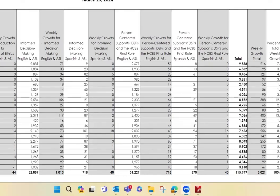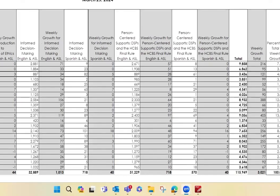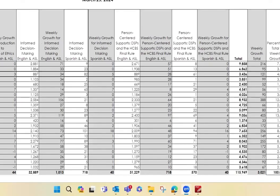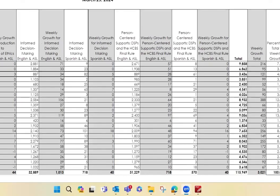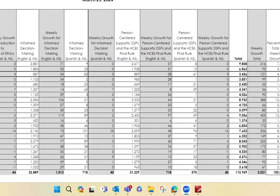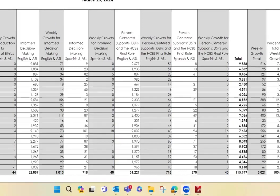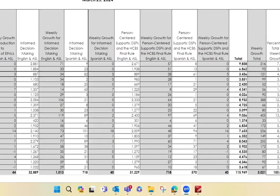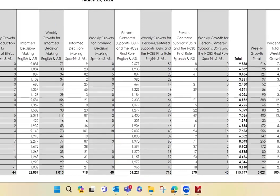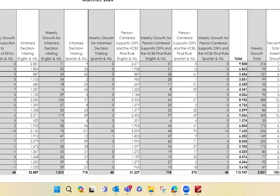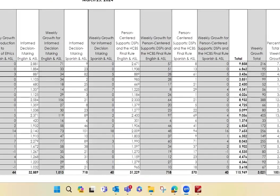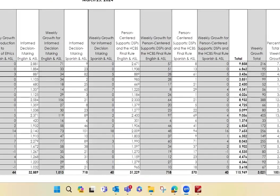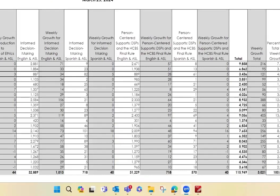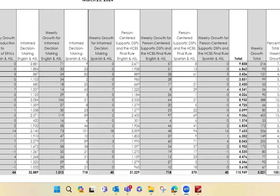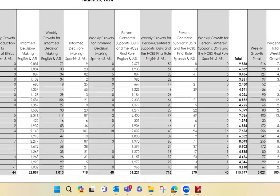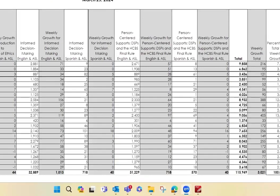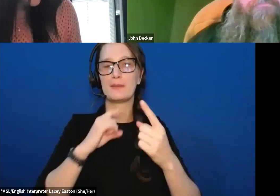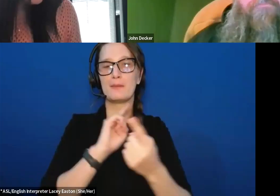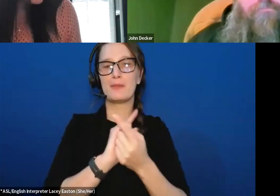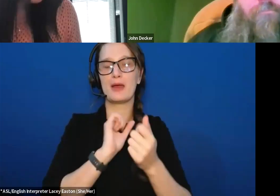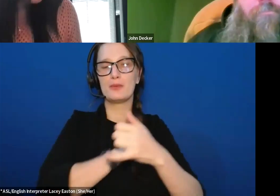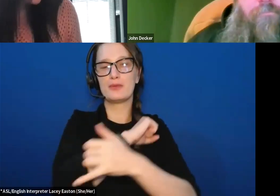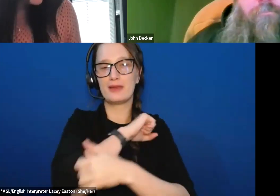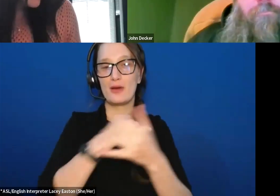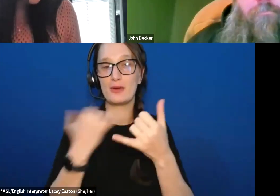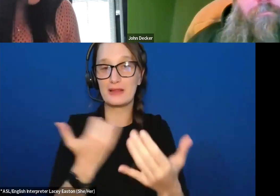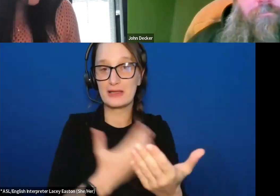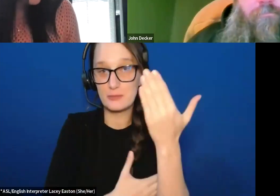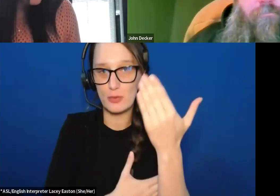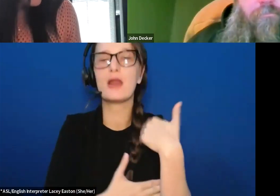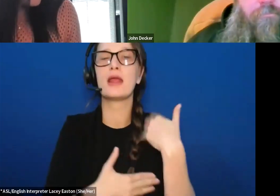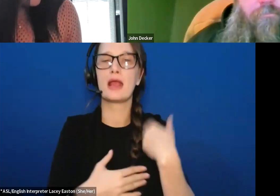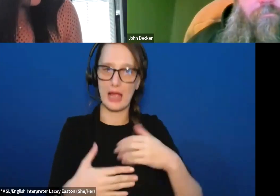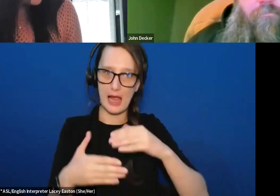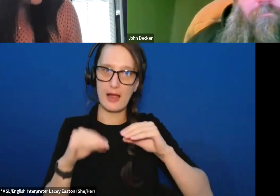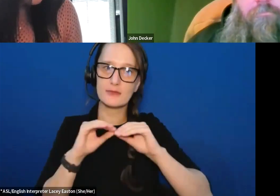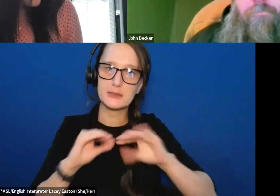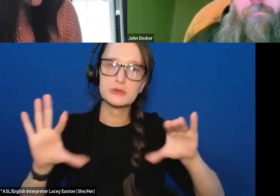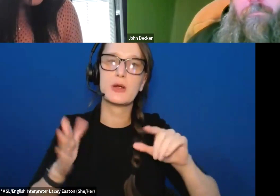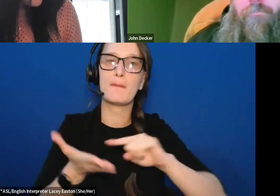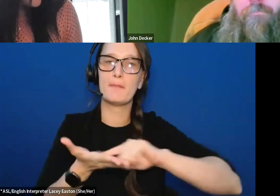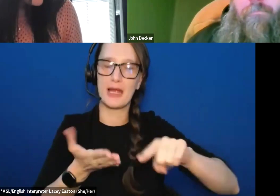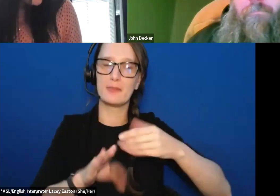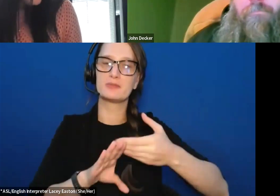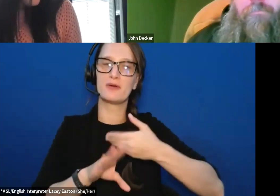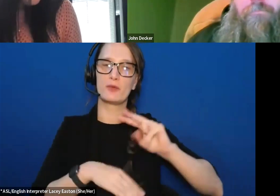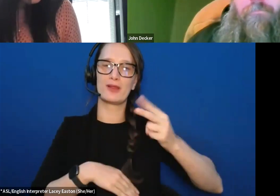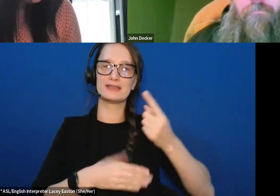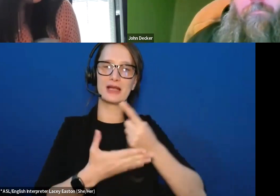this morning. There is another wave of payments coming out by the second week of April. And the amount of